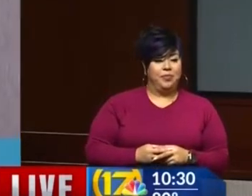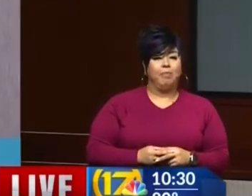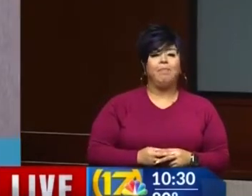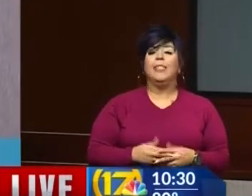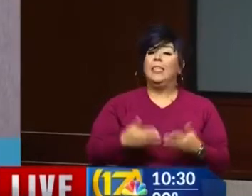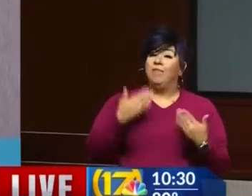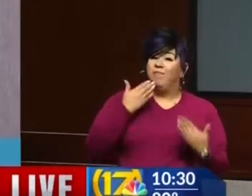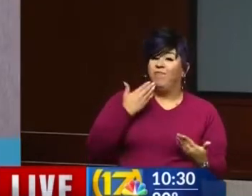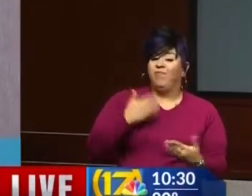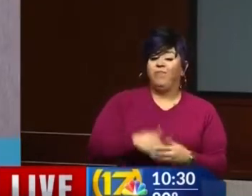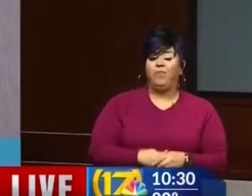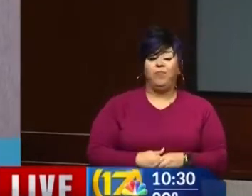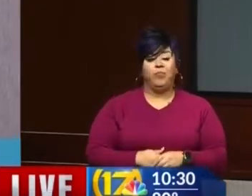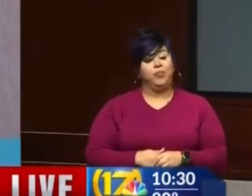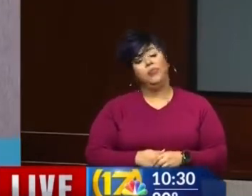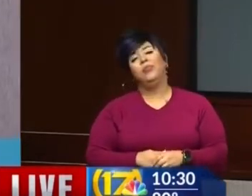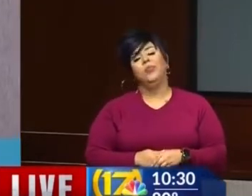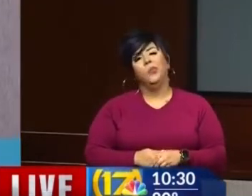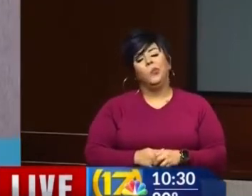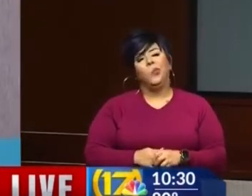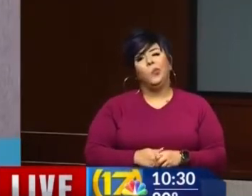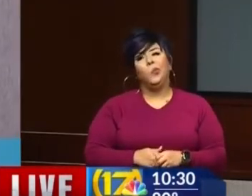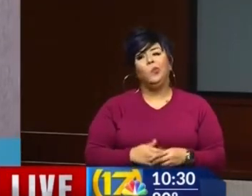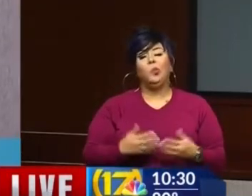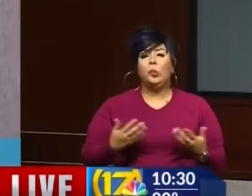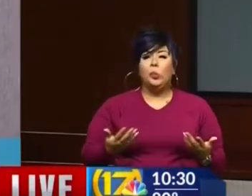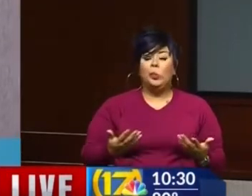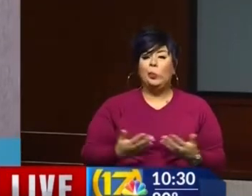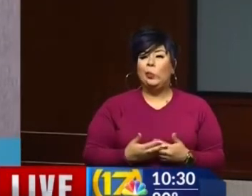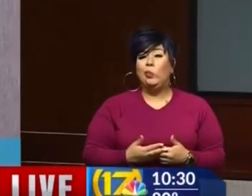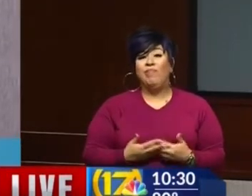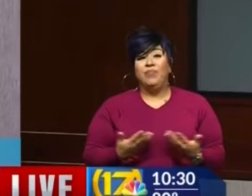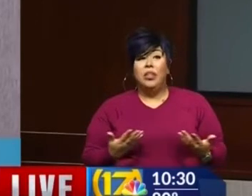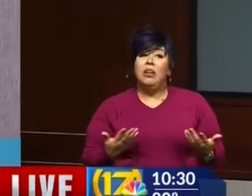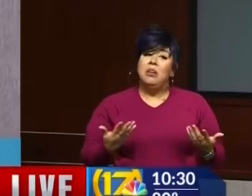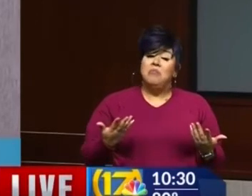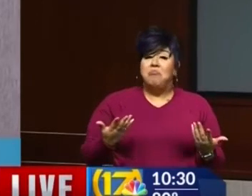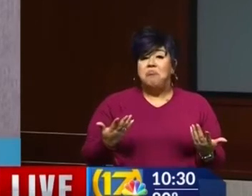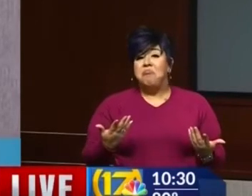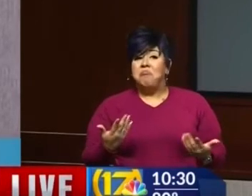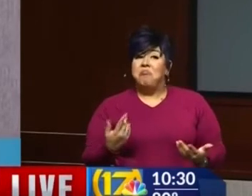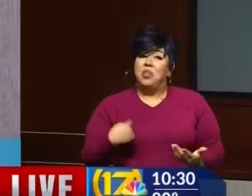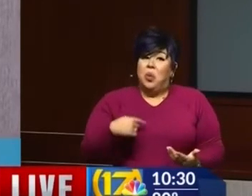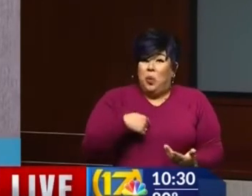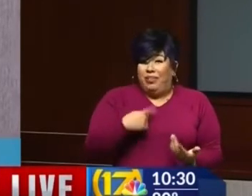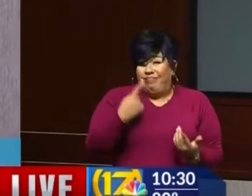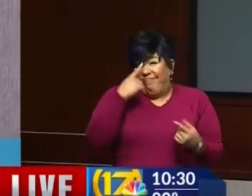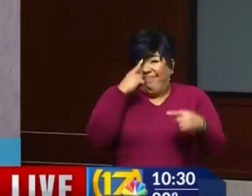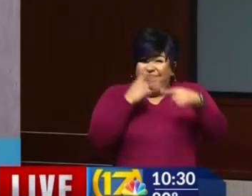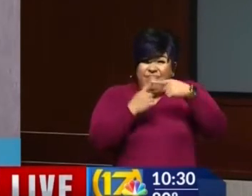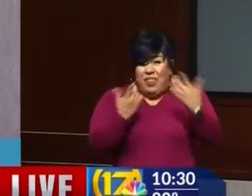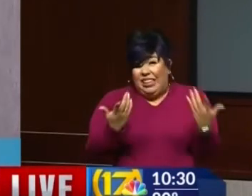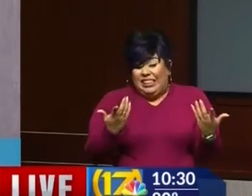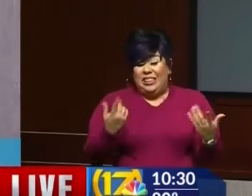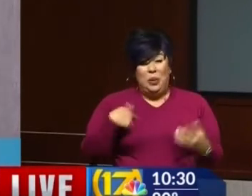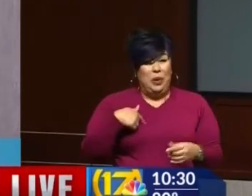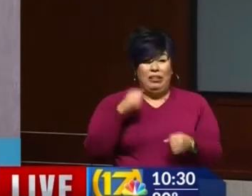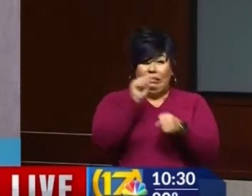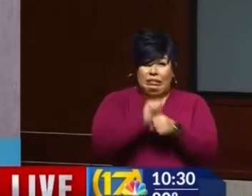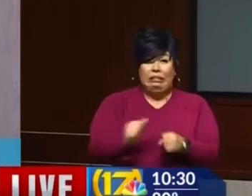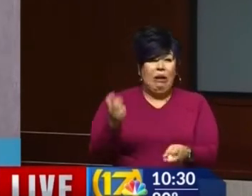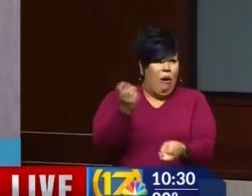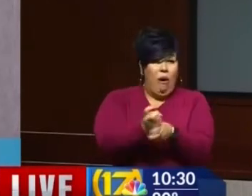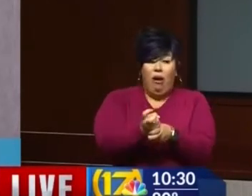Thanks for the question, Emily. We'll say that we are optimistic. We're working very hard. Our